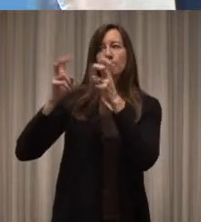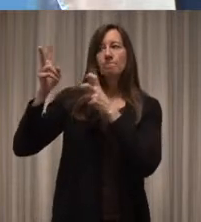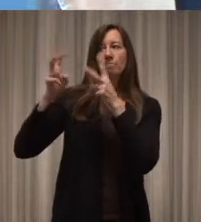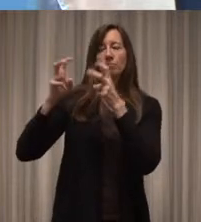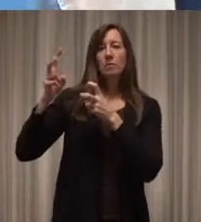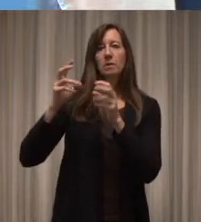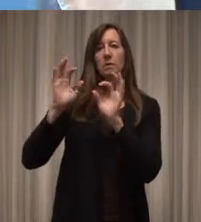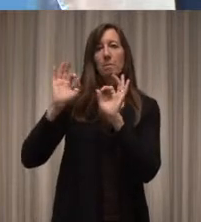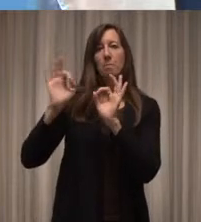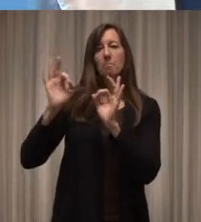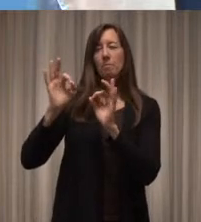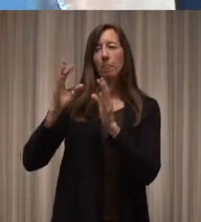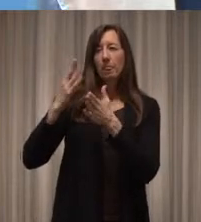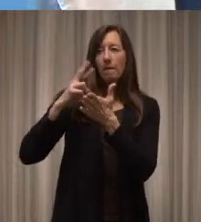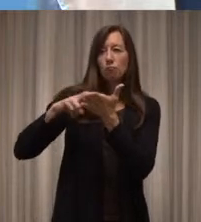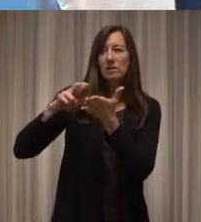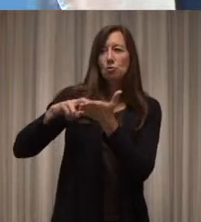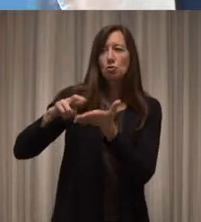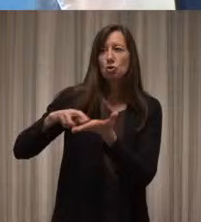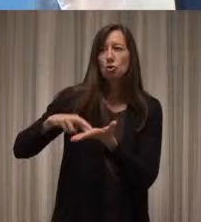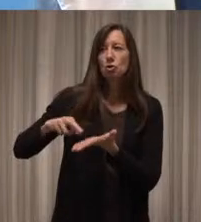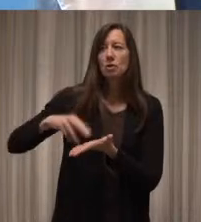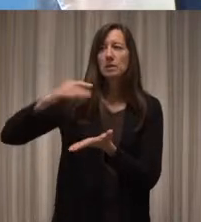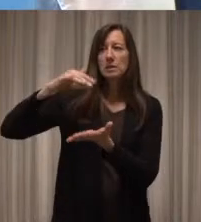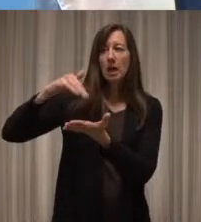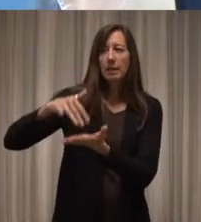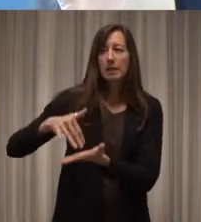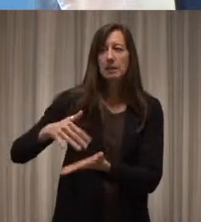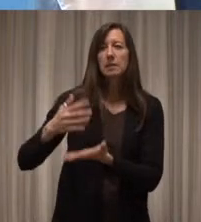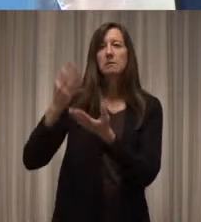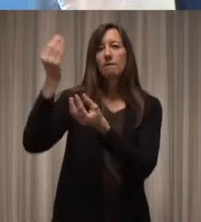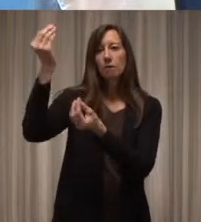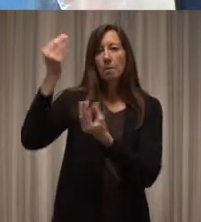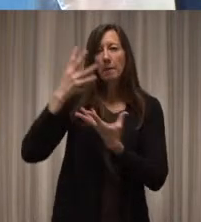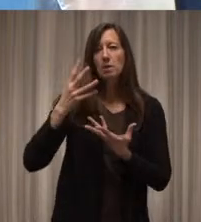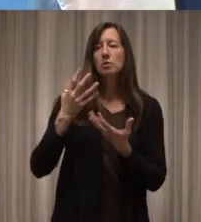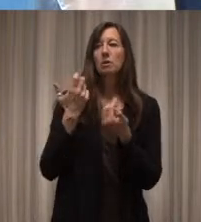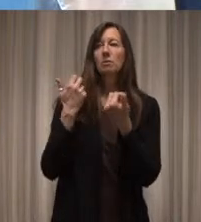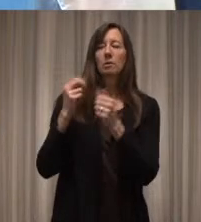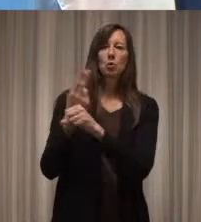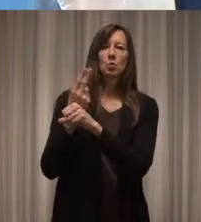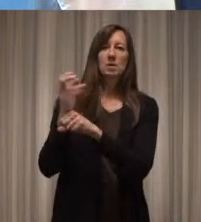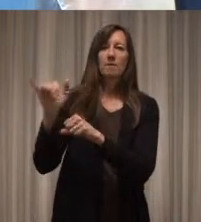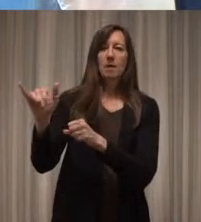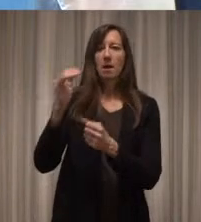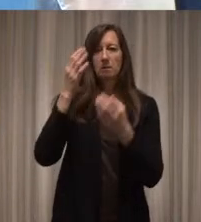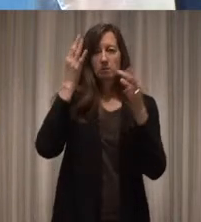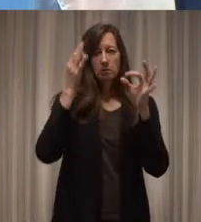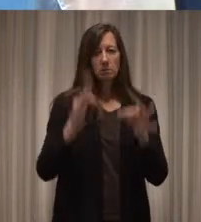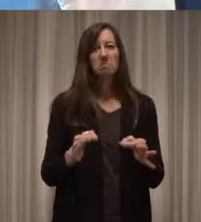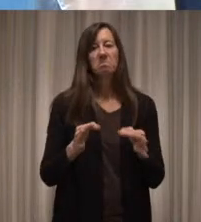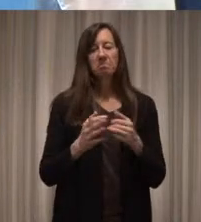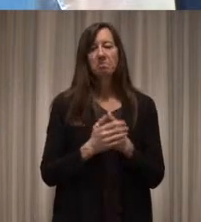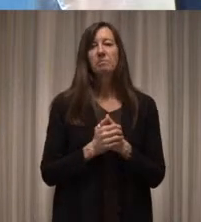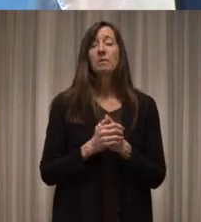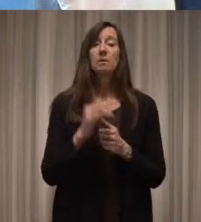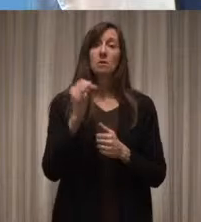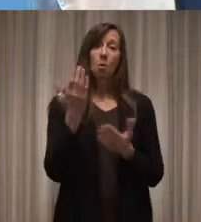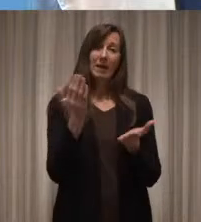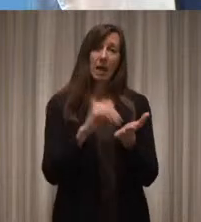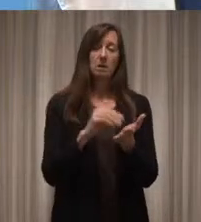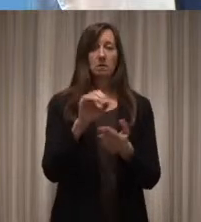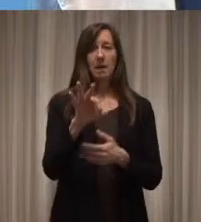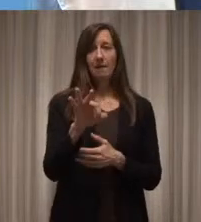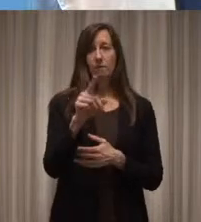these very difficult decisions. So once again, if you've signed up and you're one of those 30,000 people, if you've